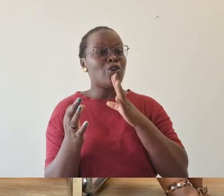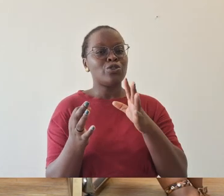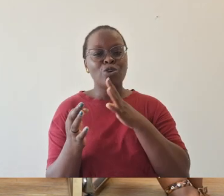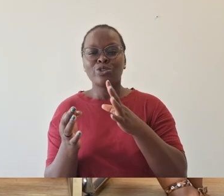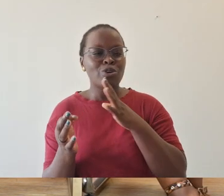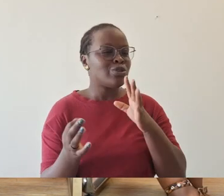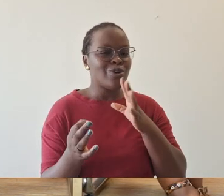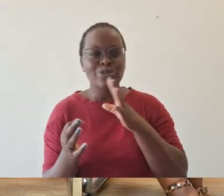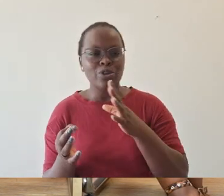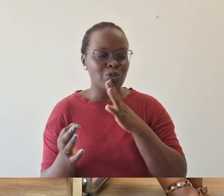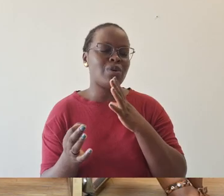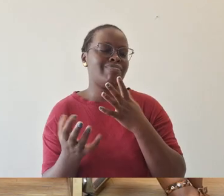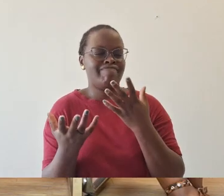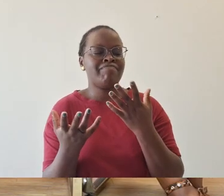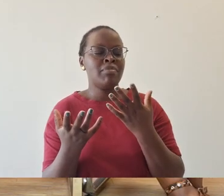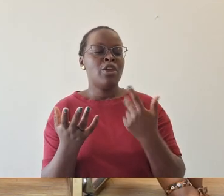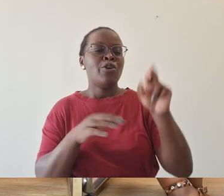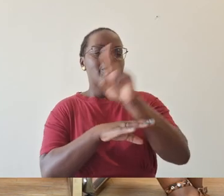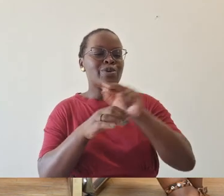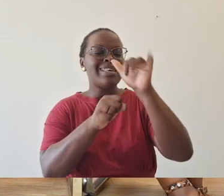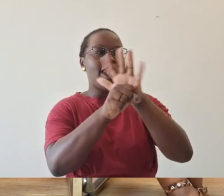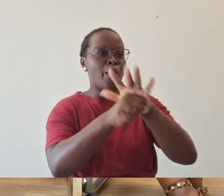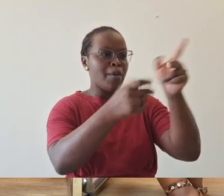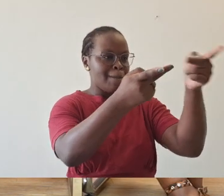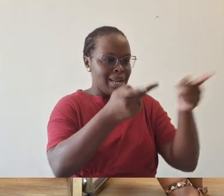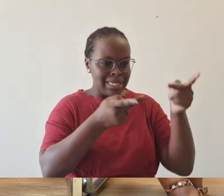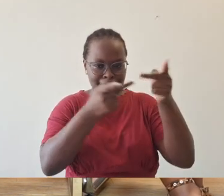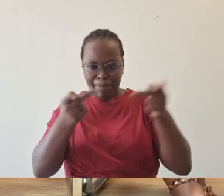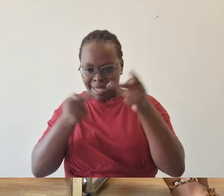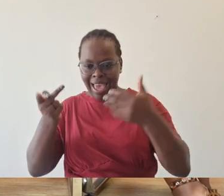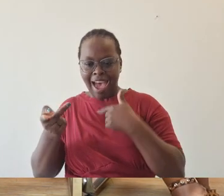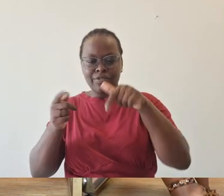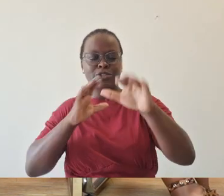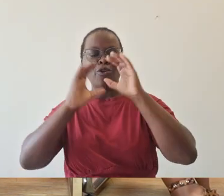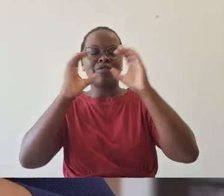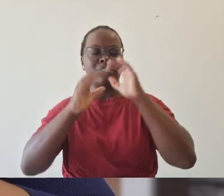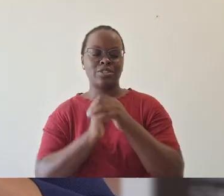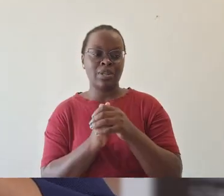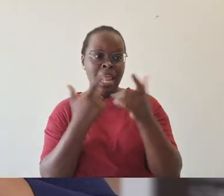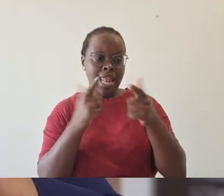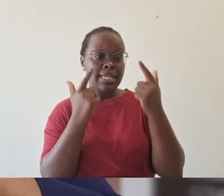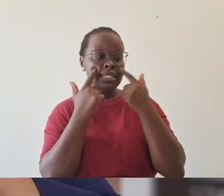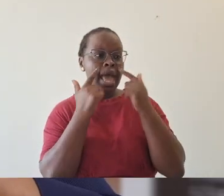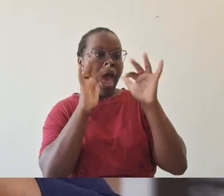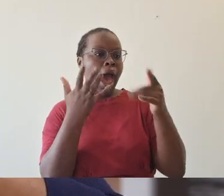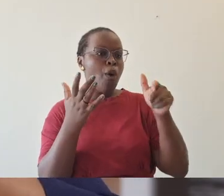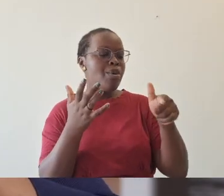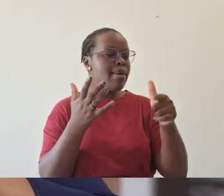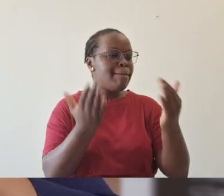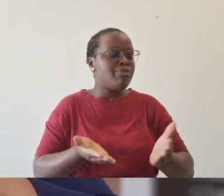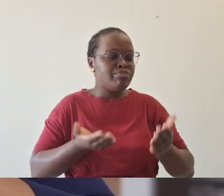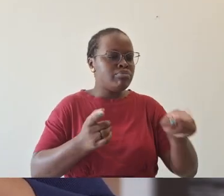talk. Ng'ang'a said it before. Let's use as many forums as possible. This is just one of them. Let's see even how to take